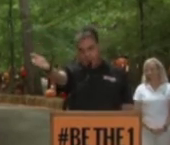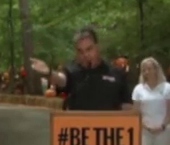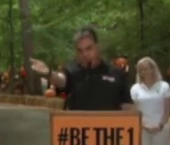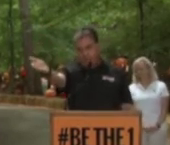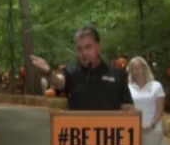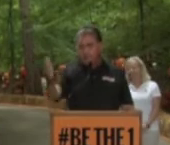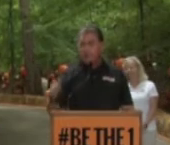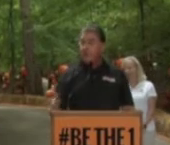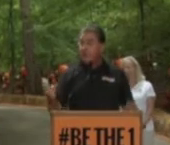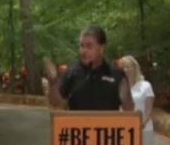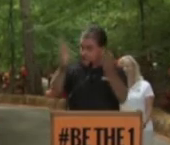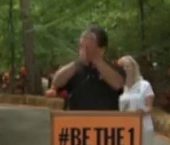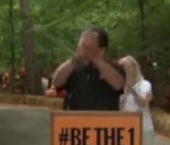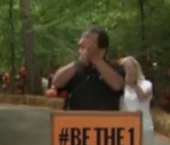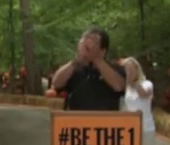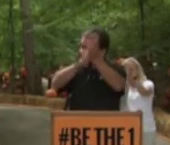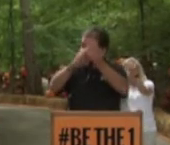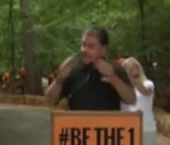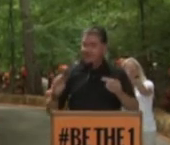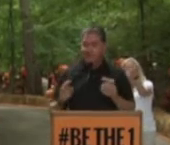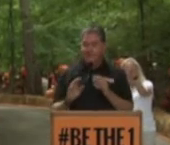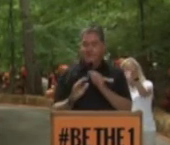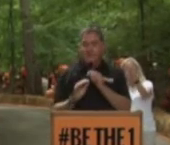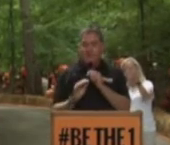mayor. Okay.